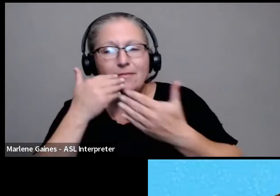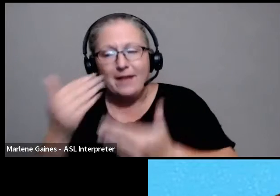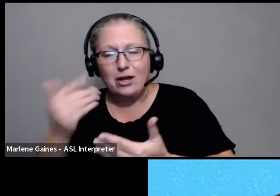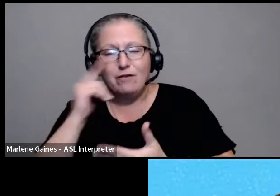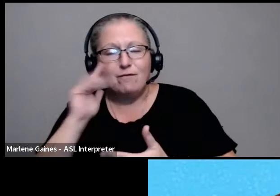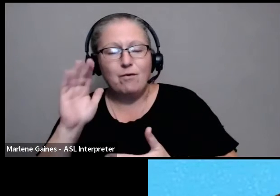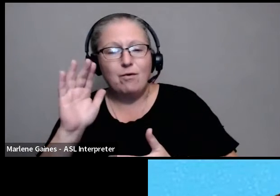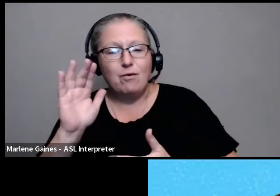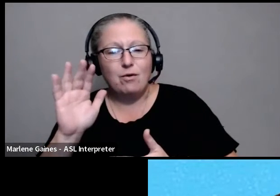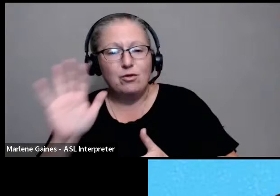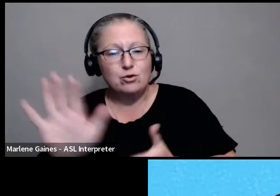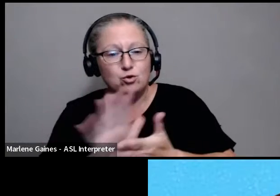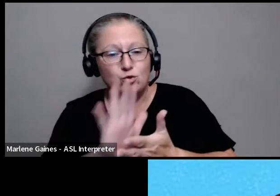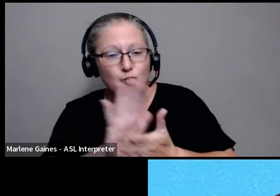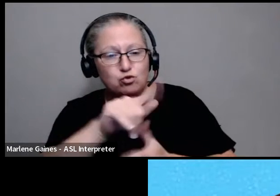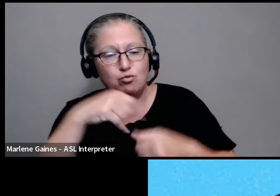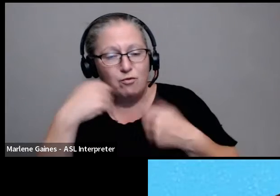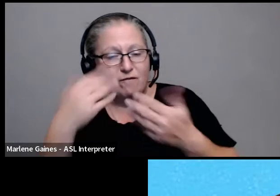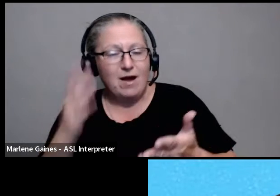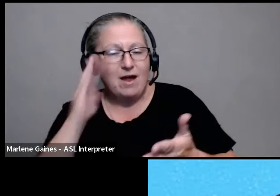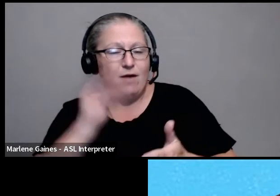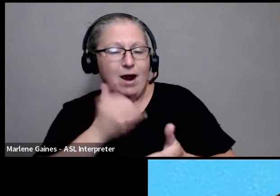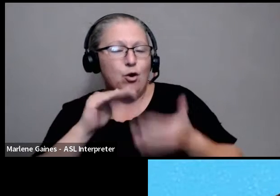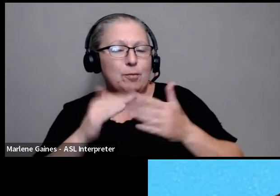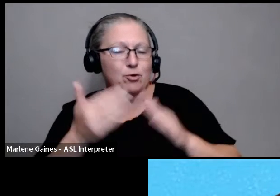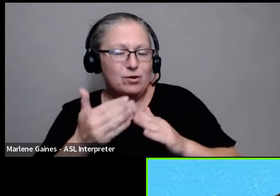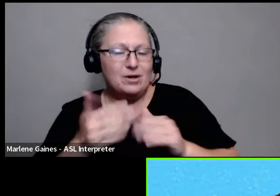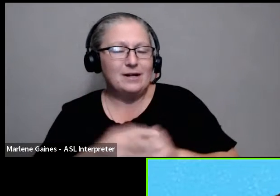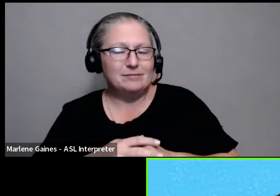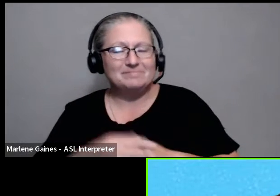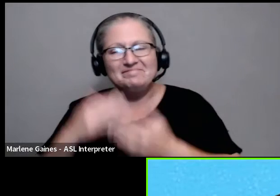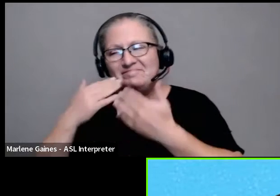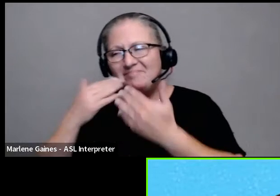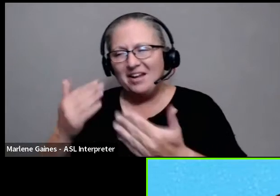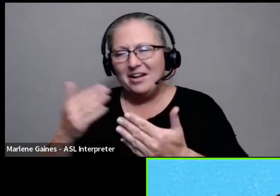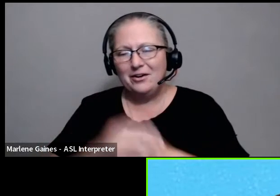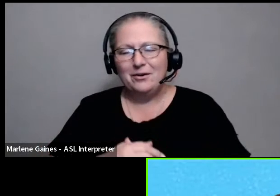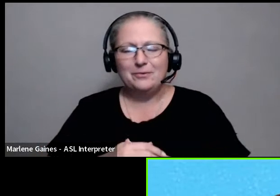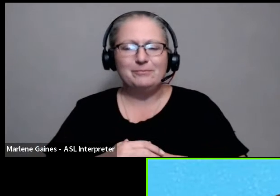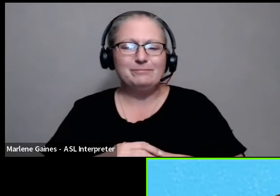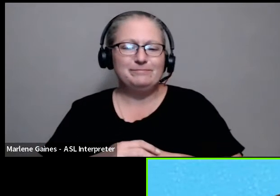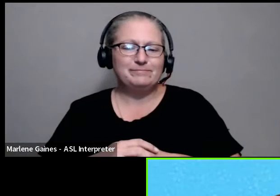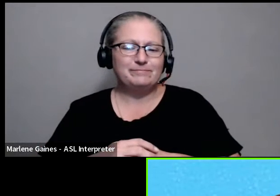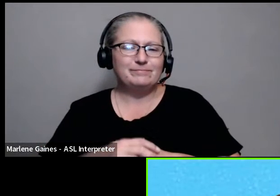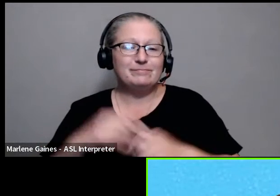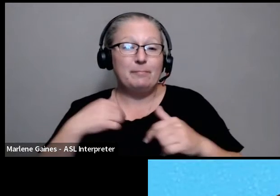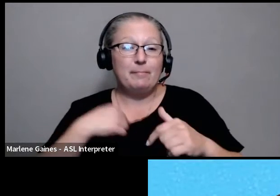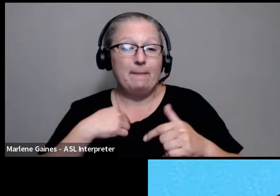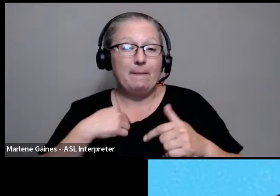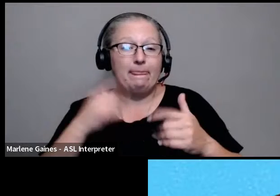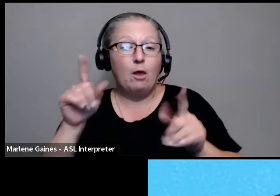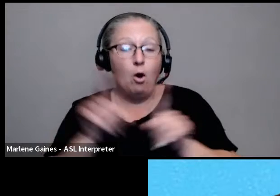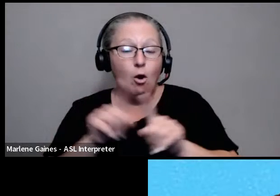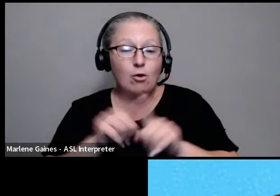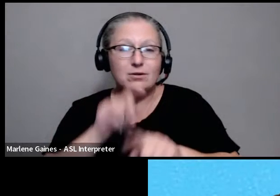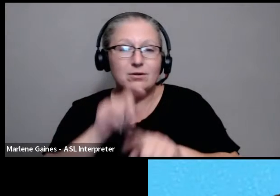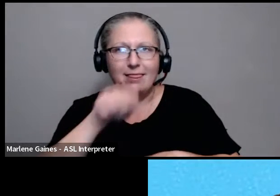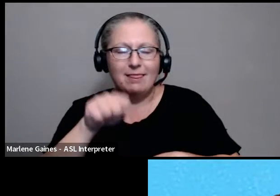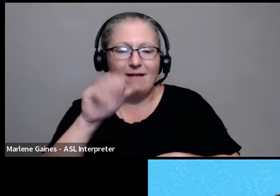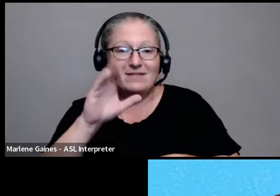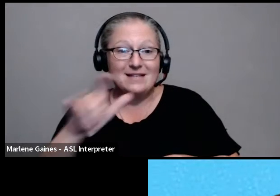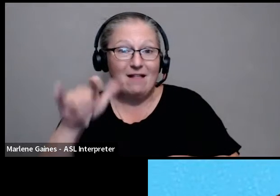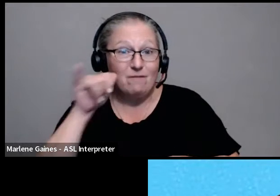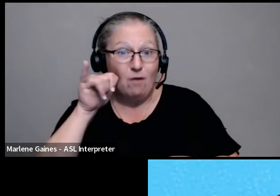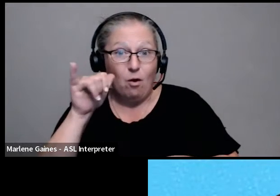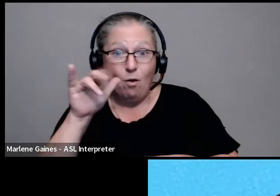for the schools that you provide for our communities. Thank you. what I'm here about. And I also love this cell phone, no